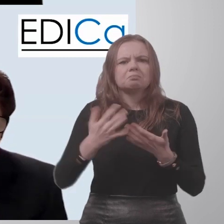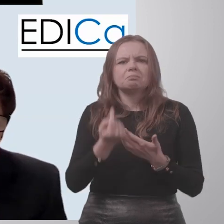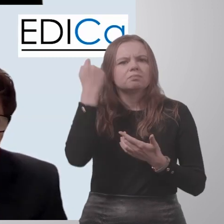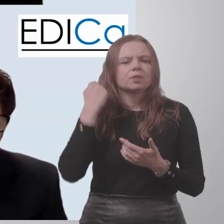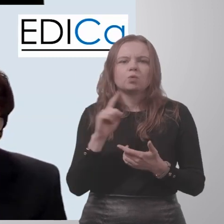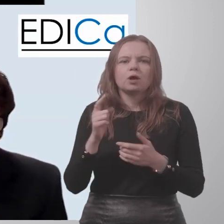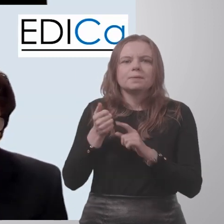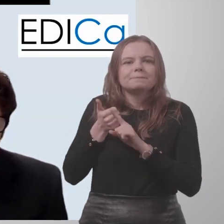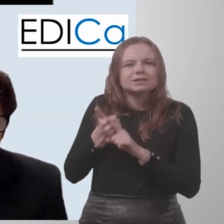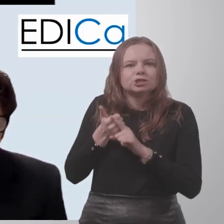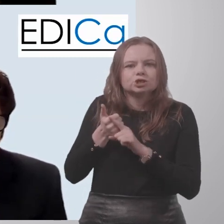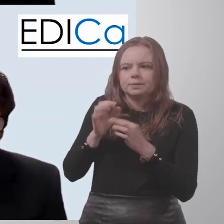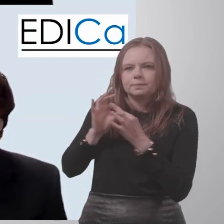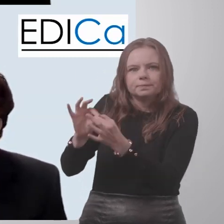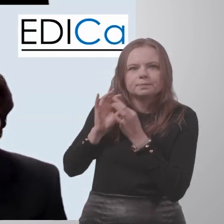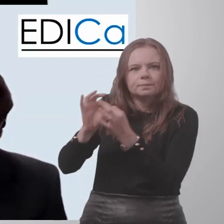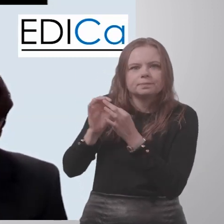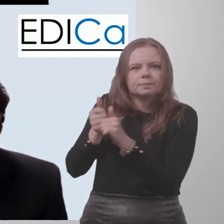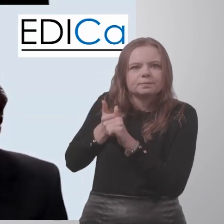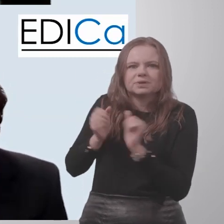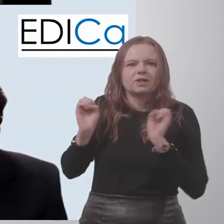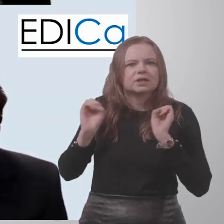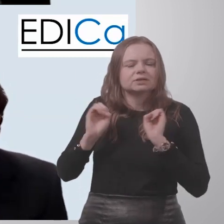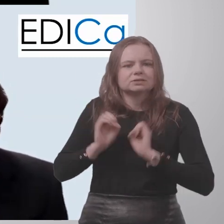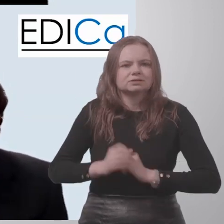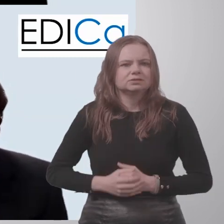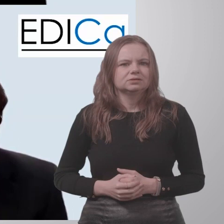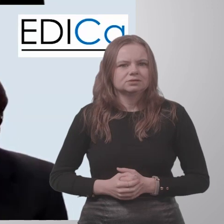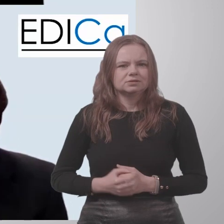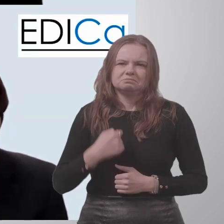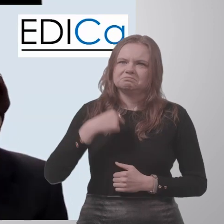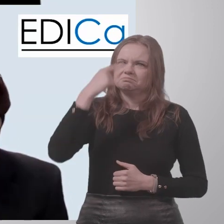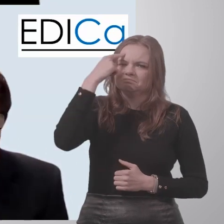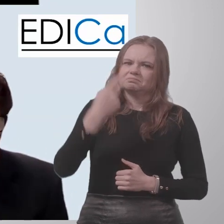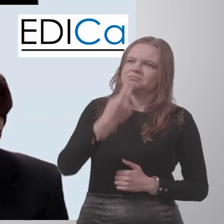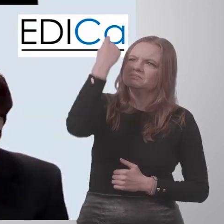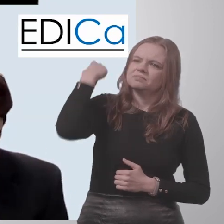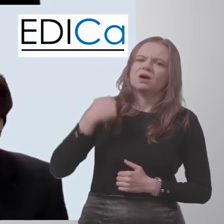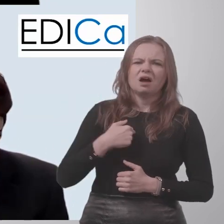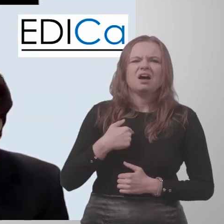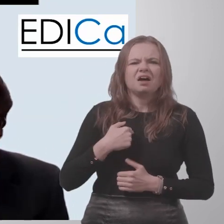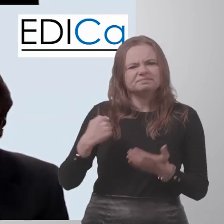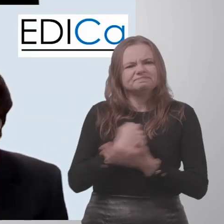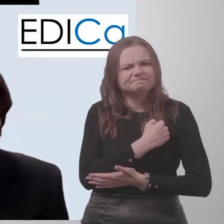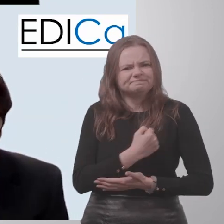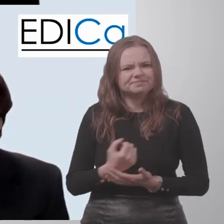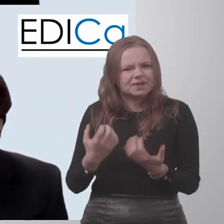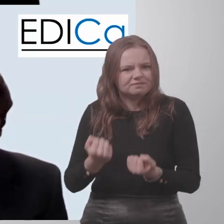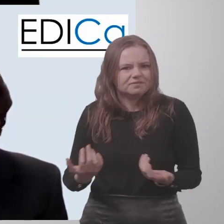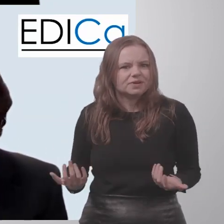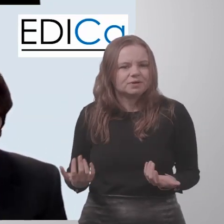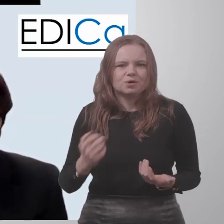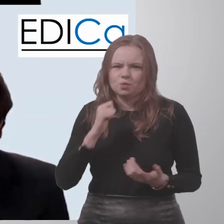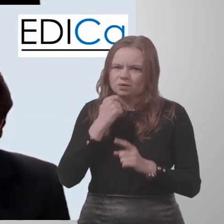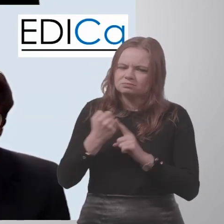mentorship. And that's one thing I probably, on reflection, would like to have had and probably would have made a difference.